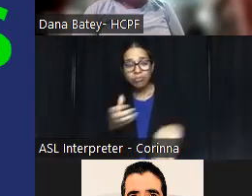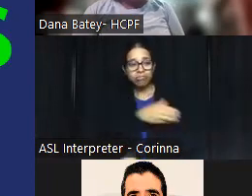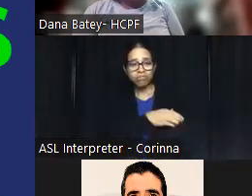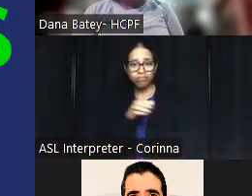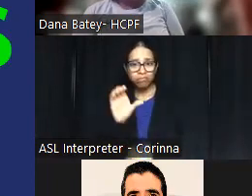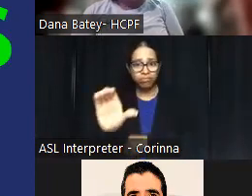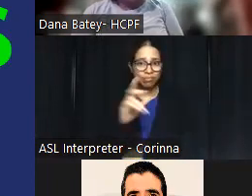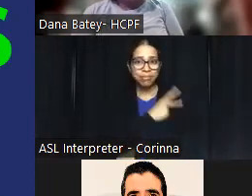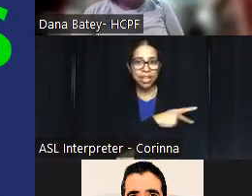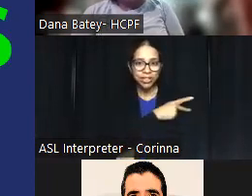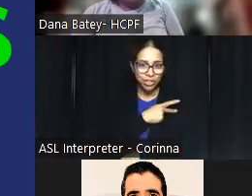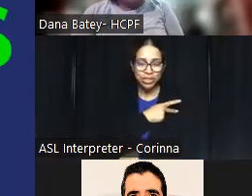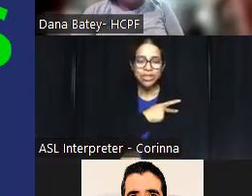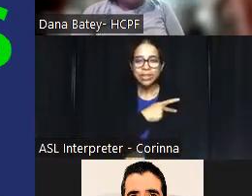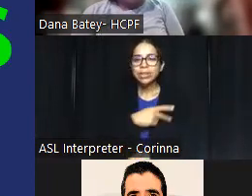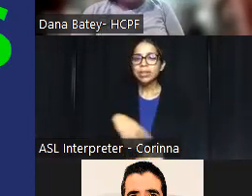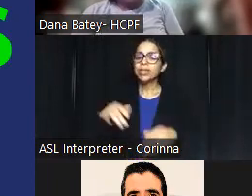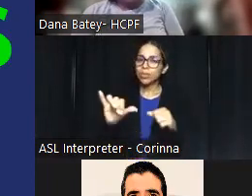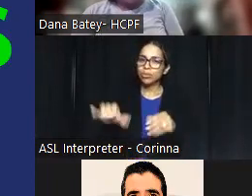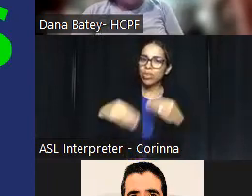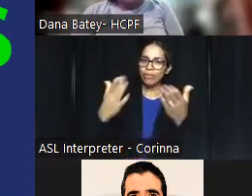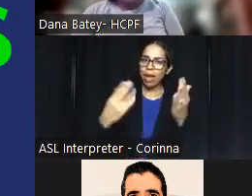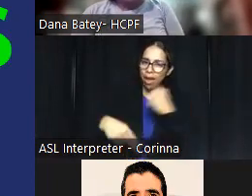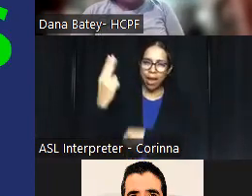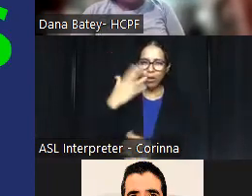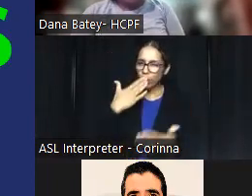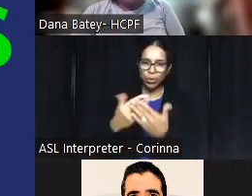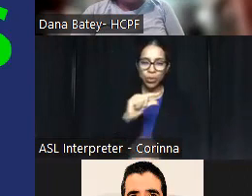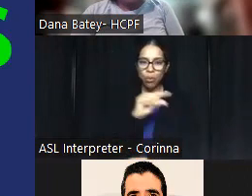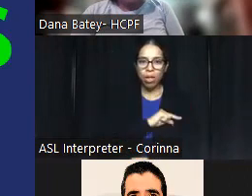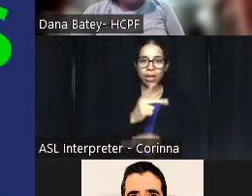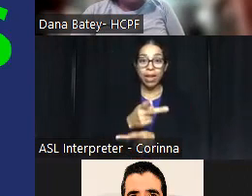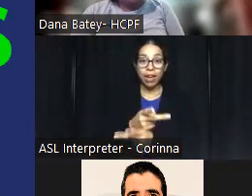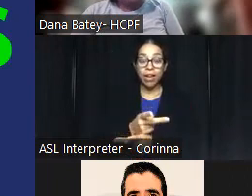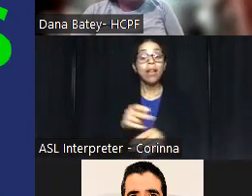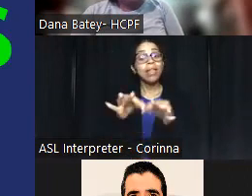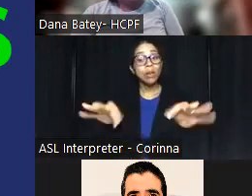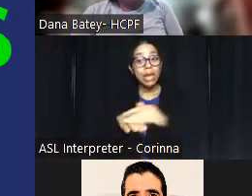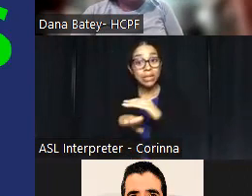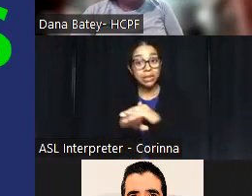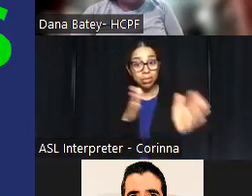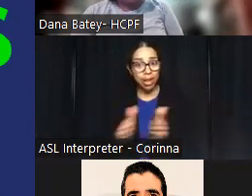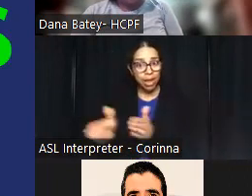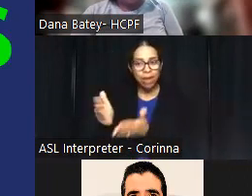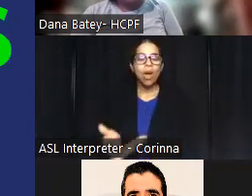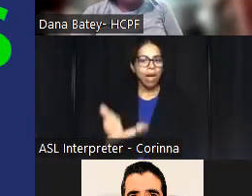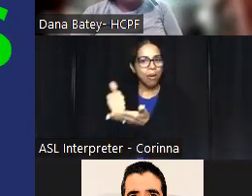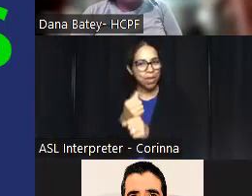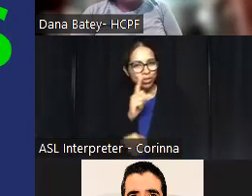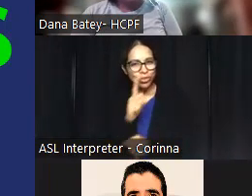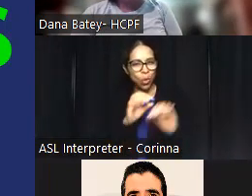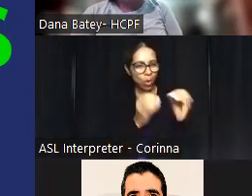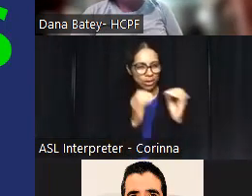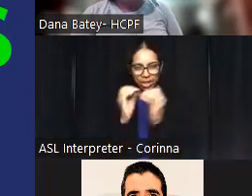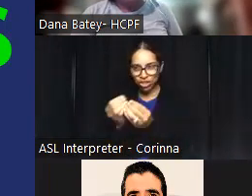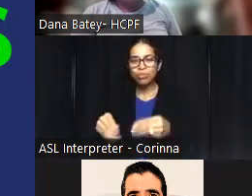providing high-quality care. A language access plan can help ensure that organizations provide